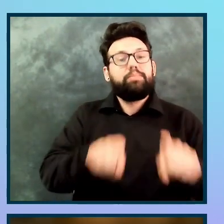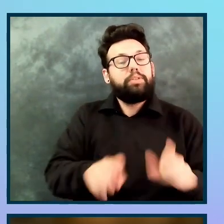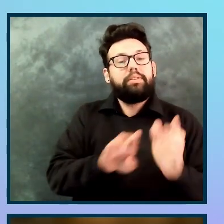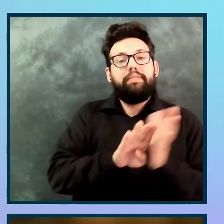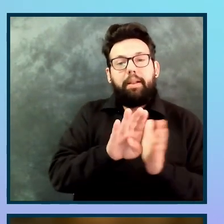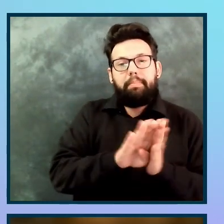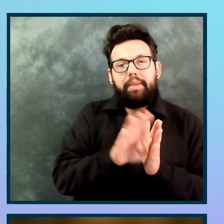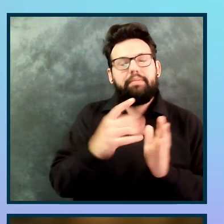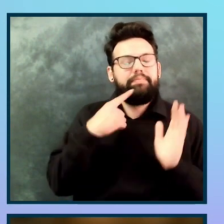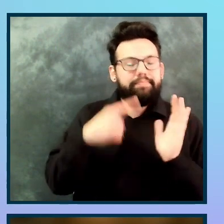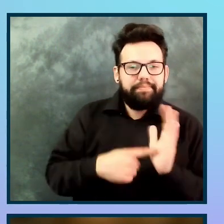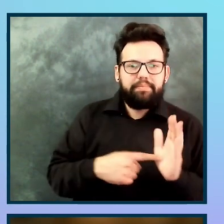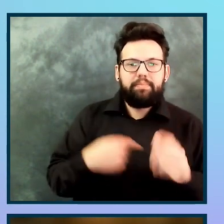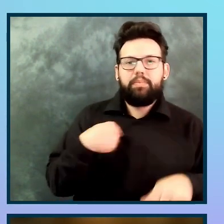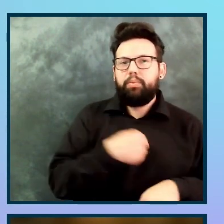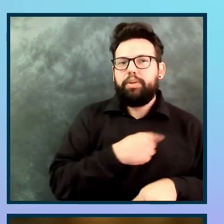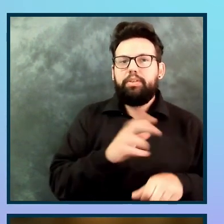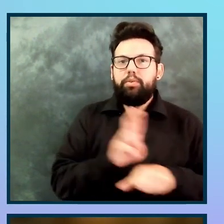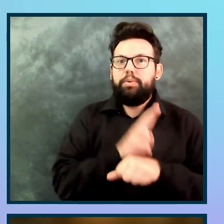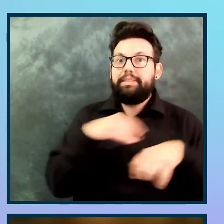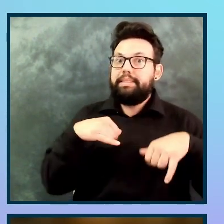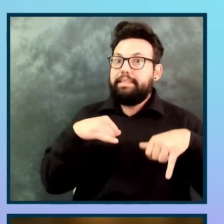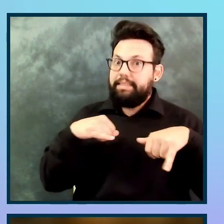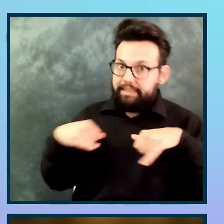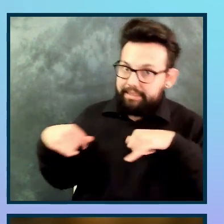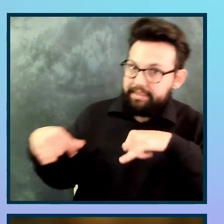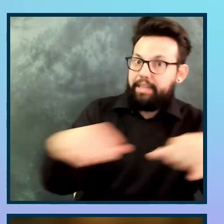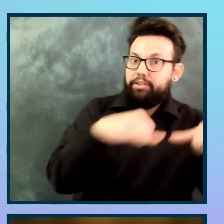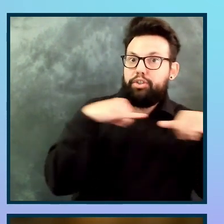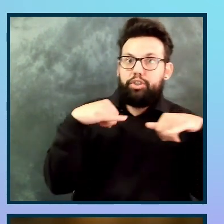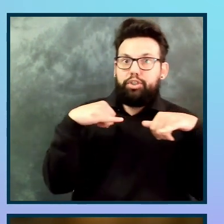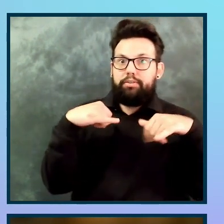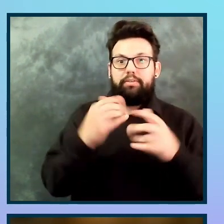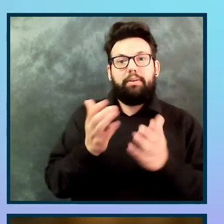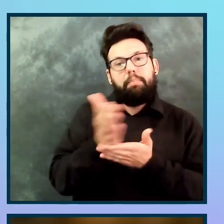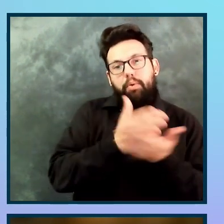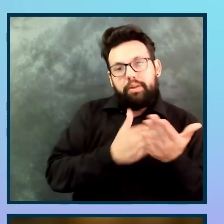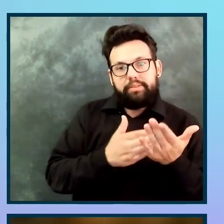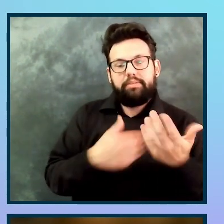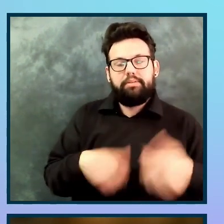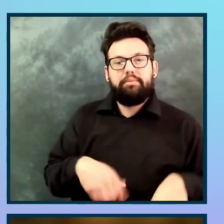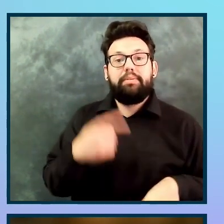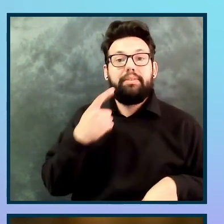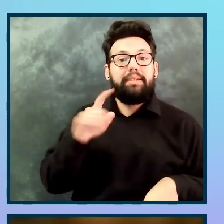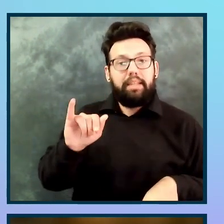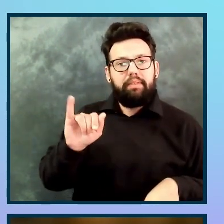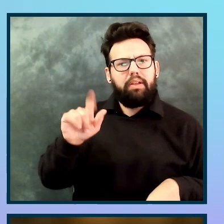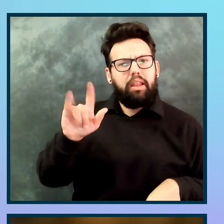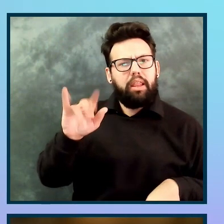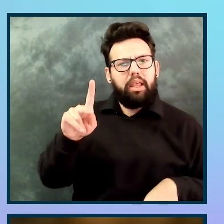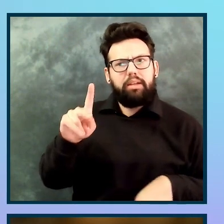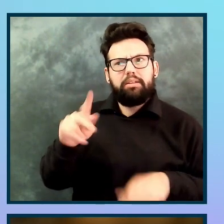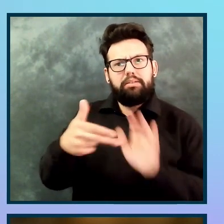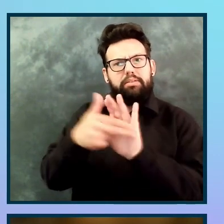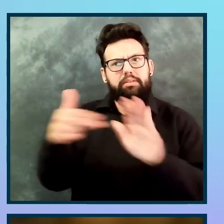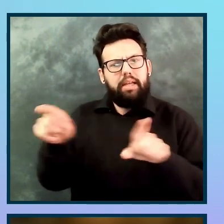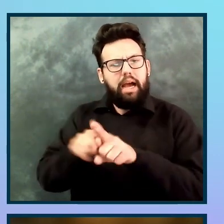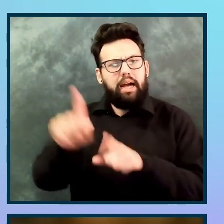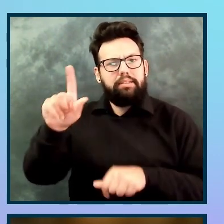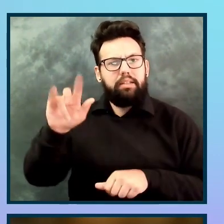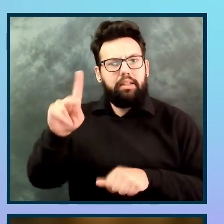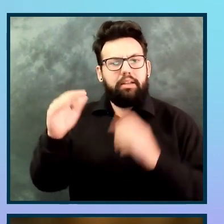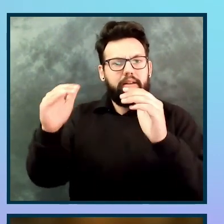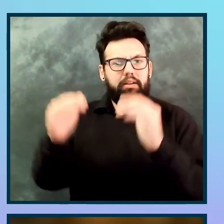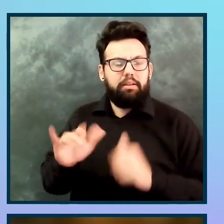utilize standard components. If it's a button, it's going to be coded as a button. If it's a link, it'll be coded as a link. We're going to make sure our alt